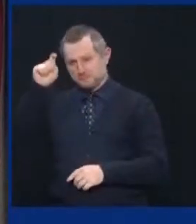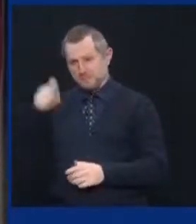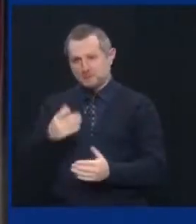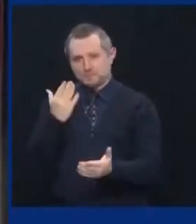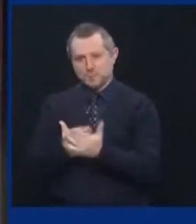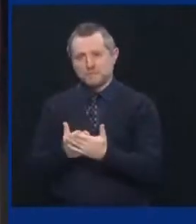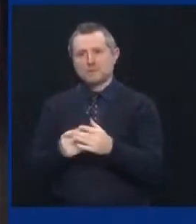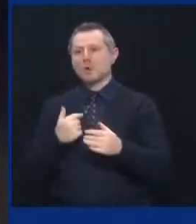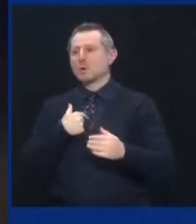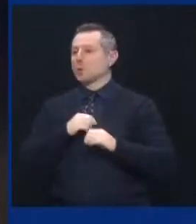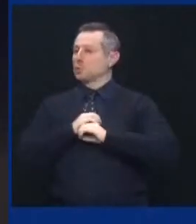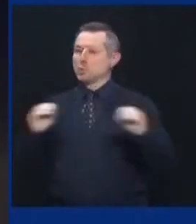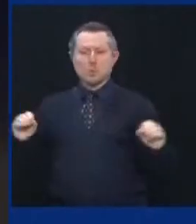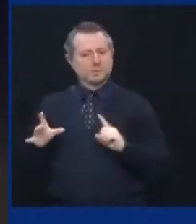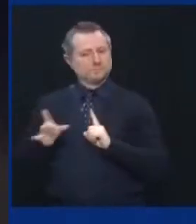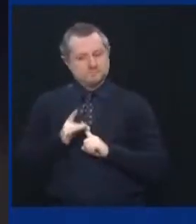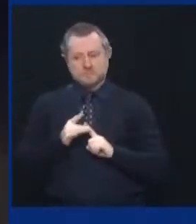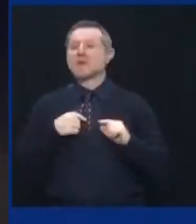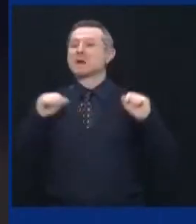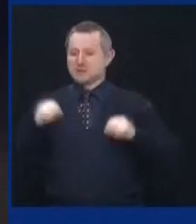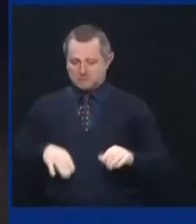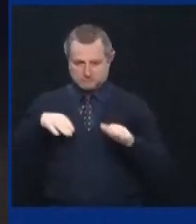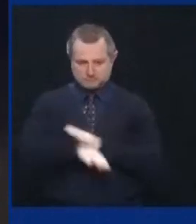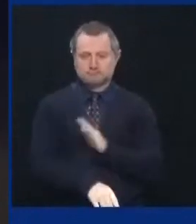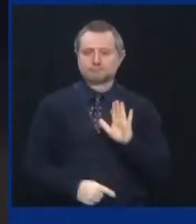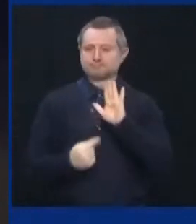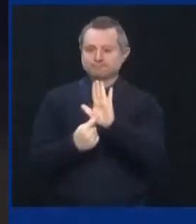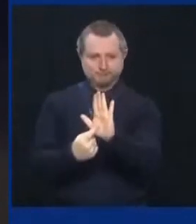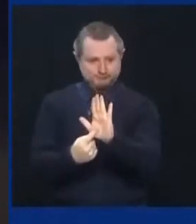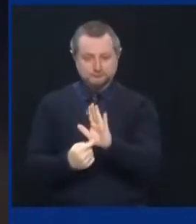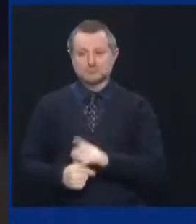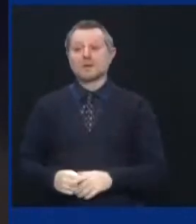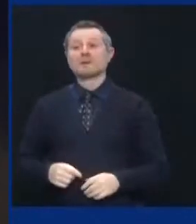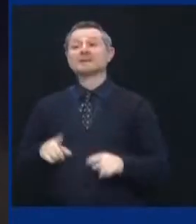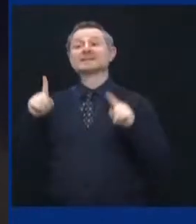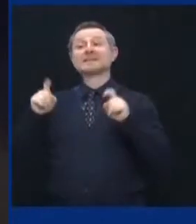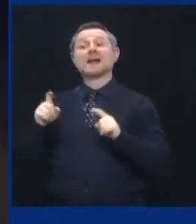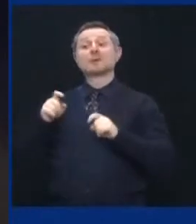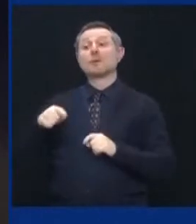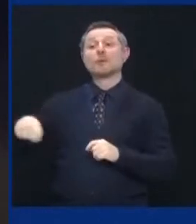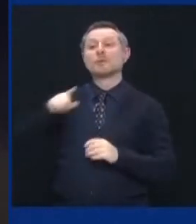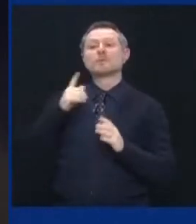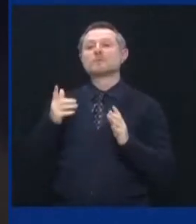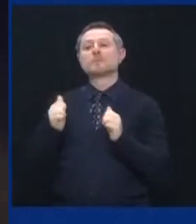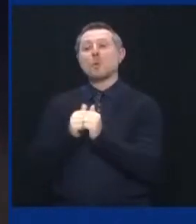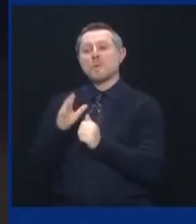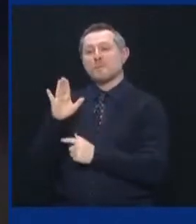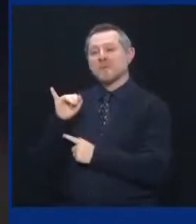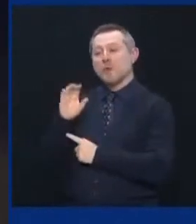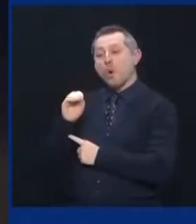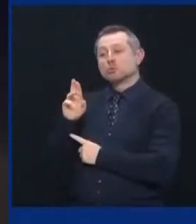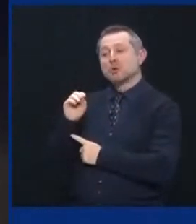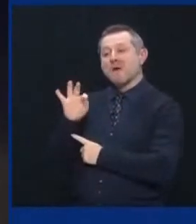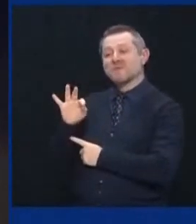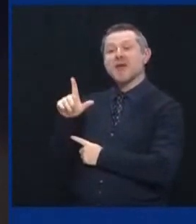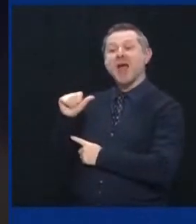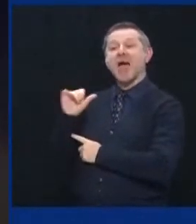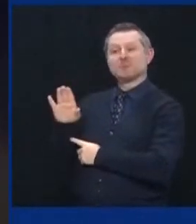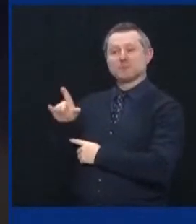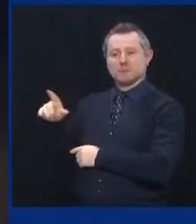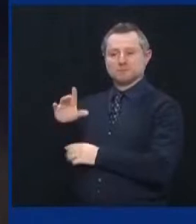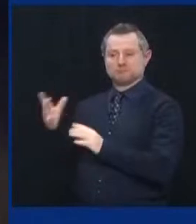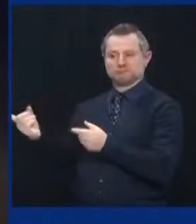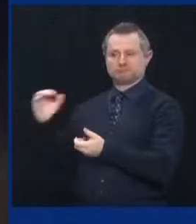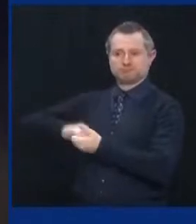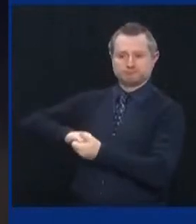be allowed inside. Testing will be conducted in partnership with the BioReference Lab. Once inside the stadium, fans will be required to